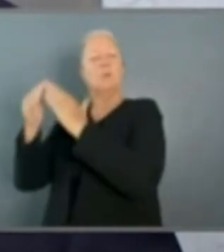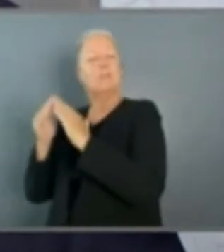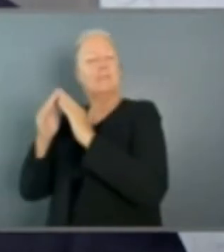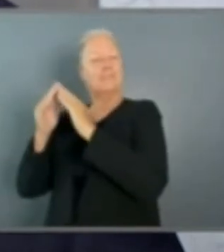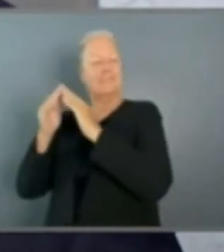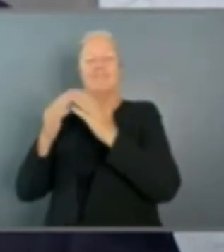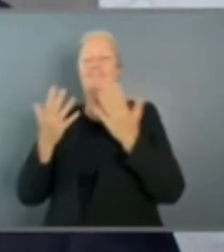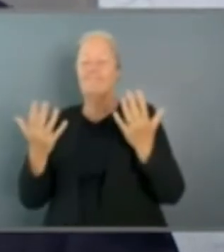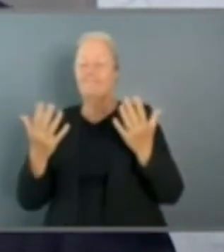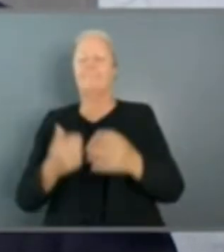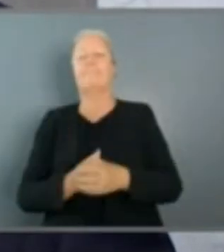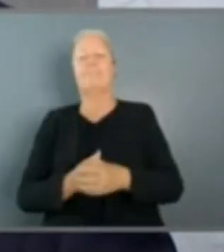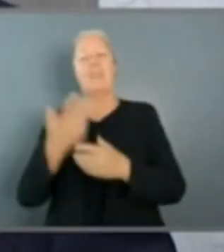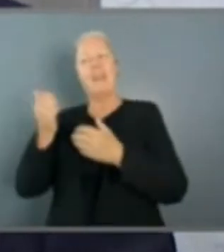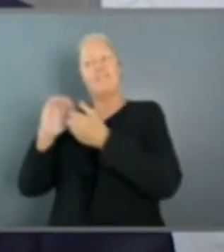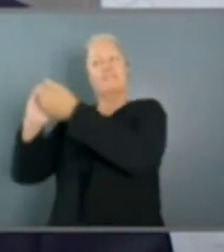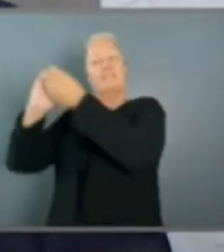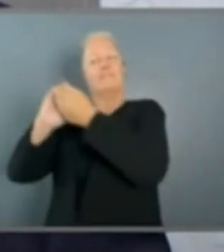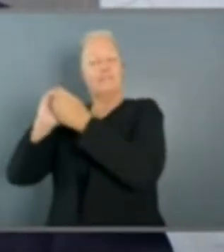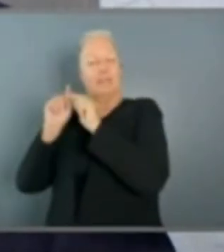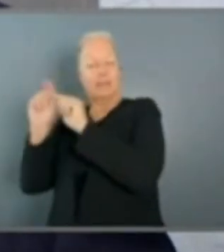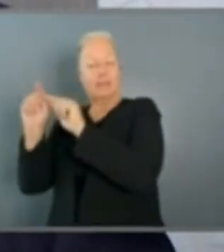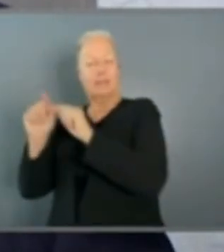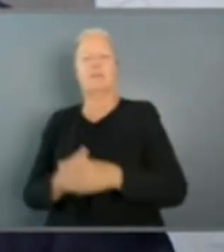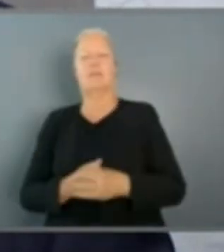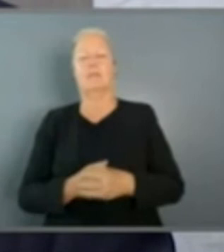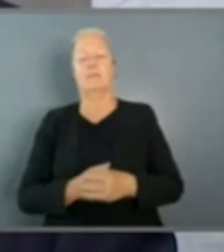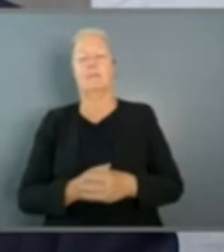of this place, and he's in many cases been the member for Western